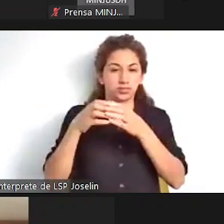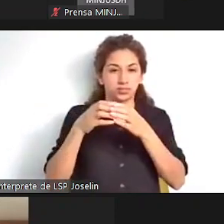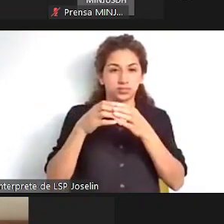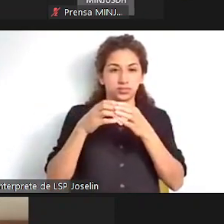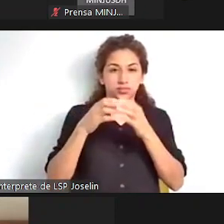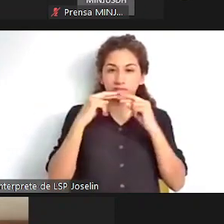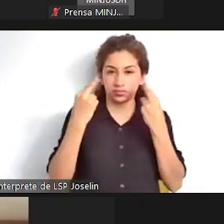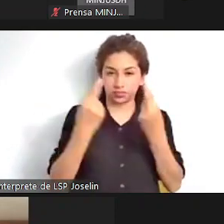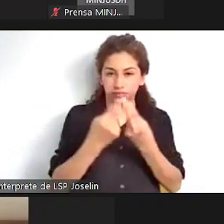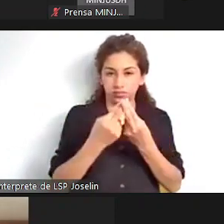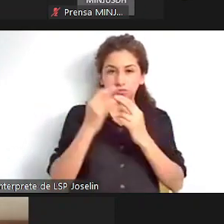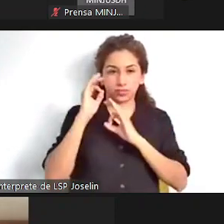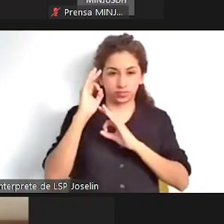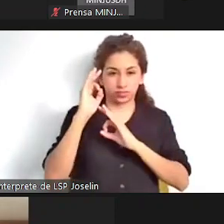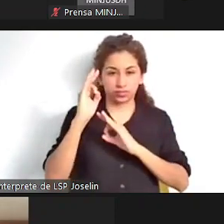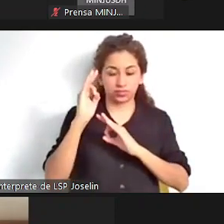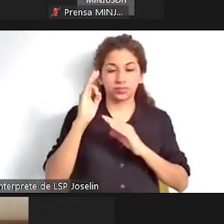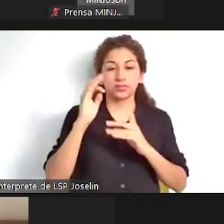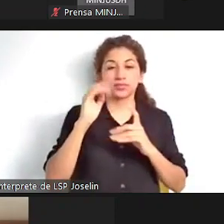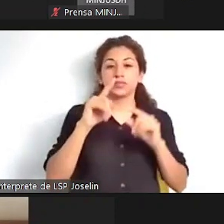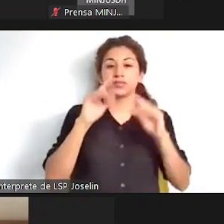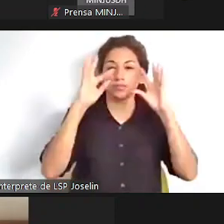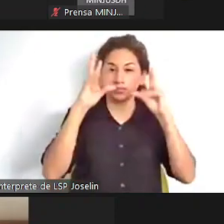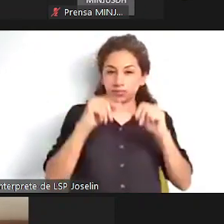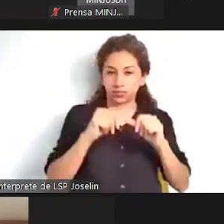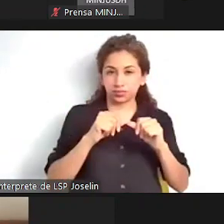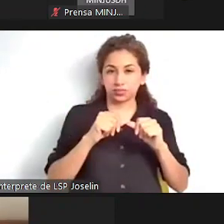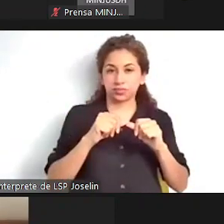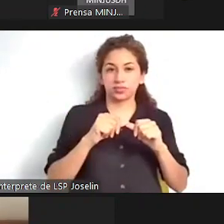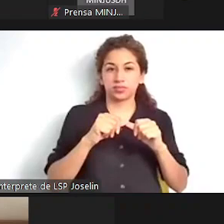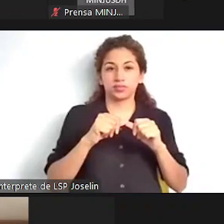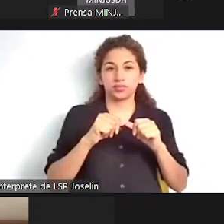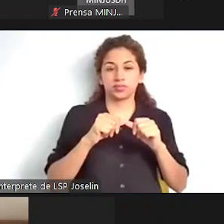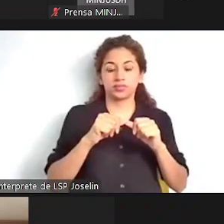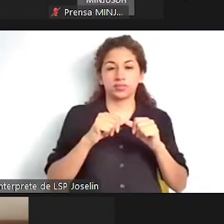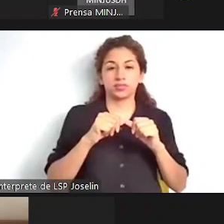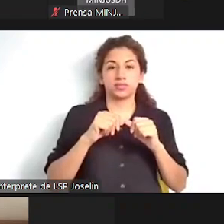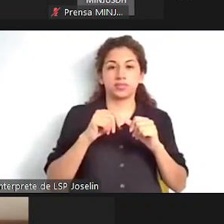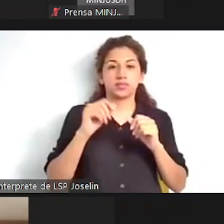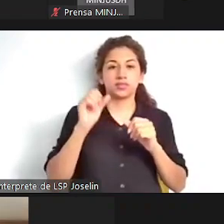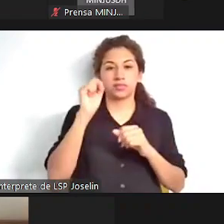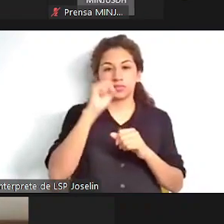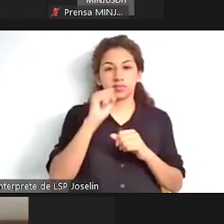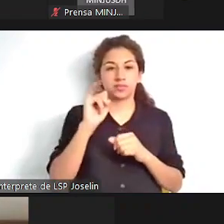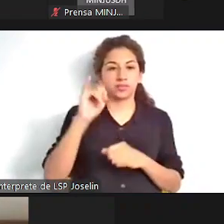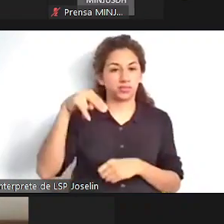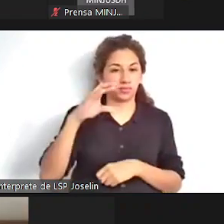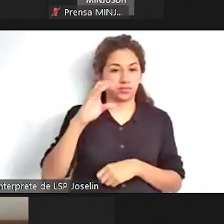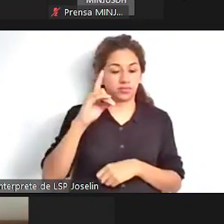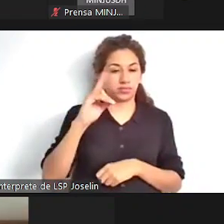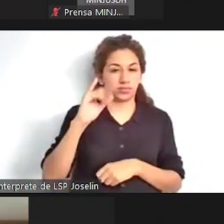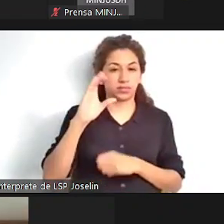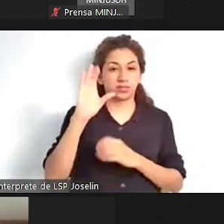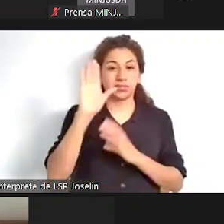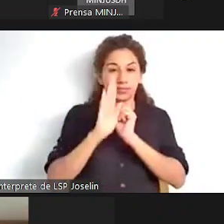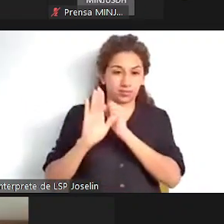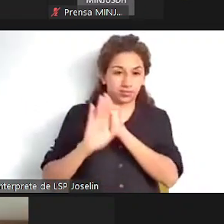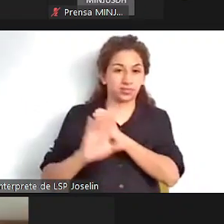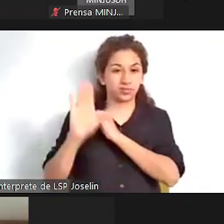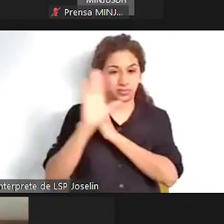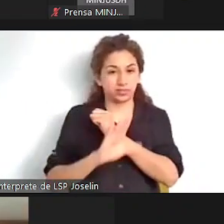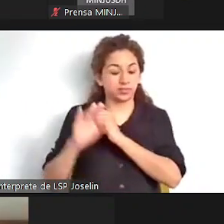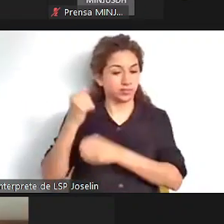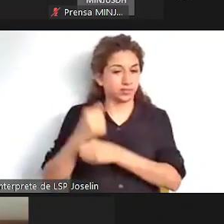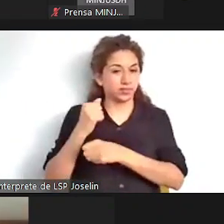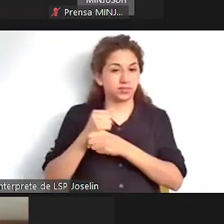association 98 on collective bargaining and bearing those in mind i would argue